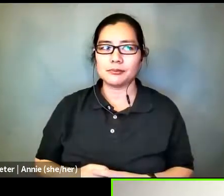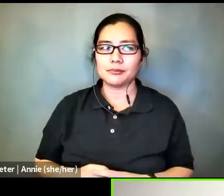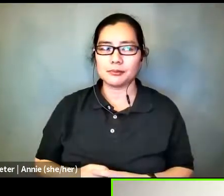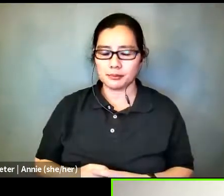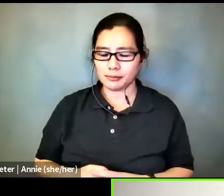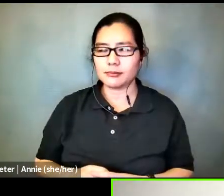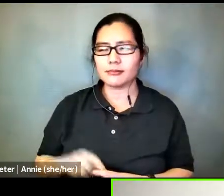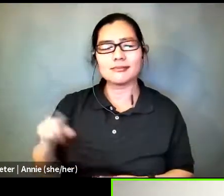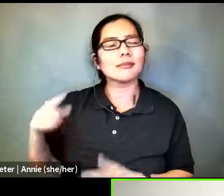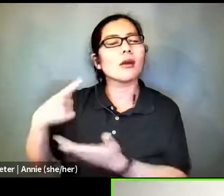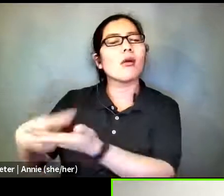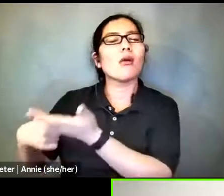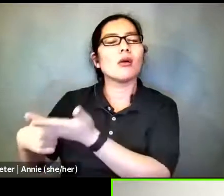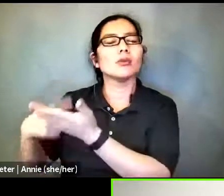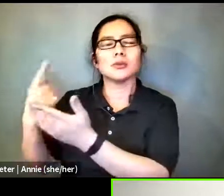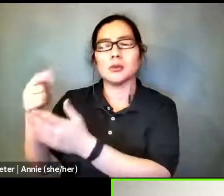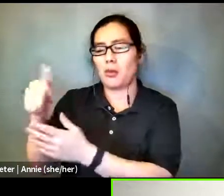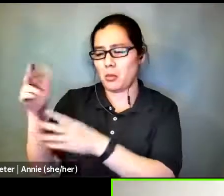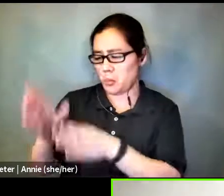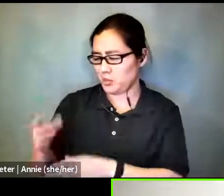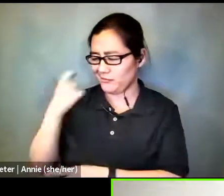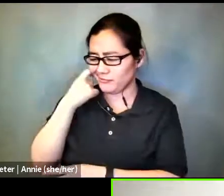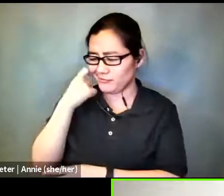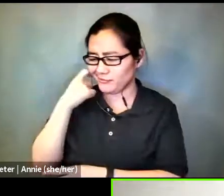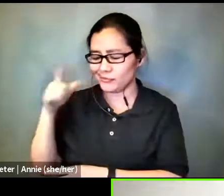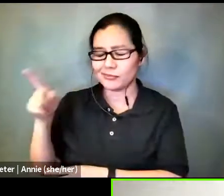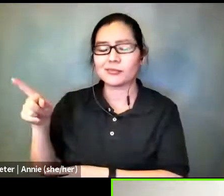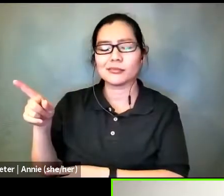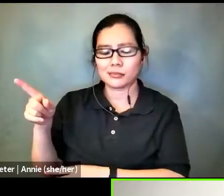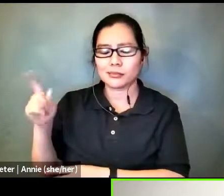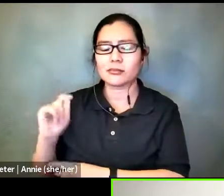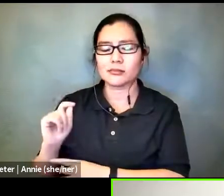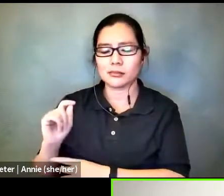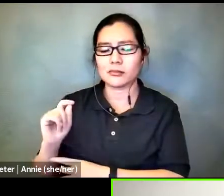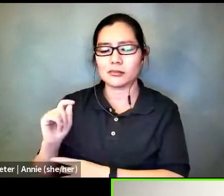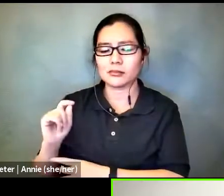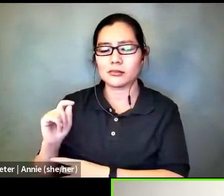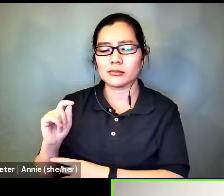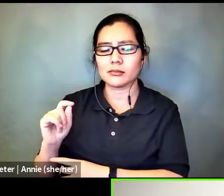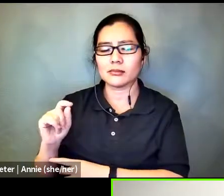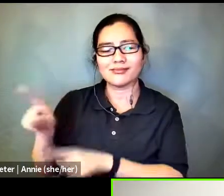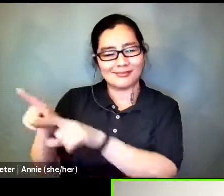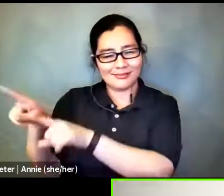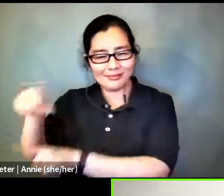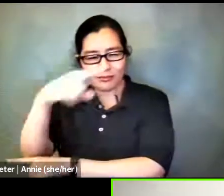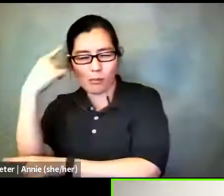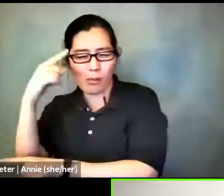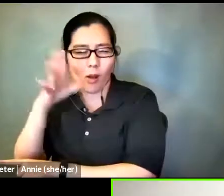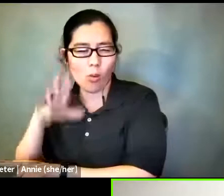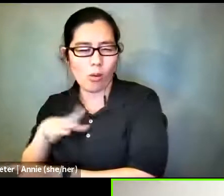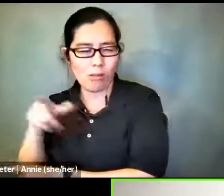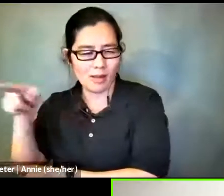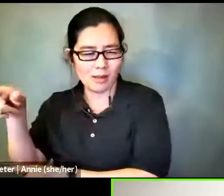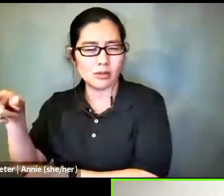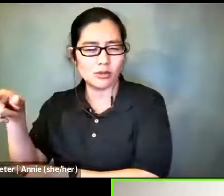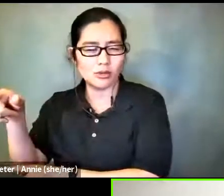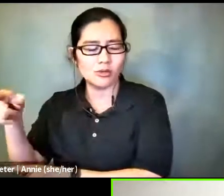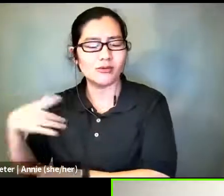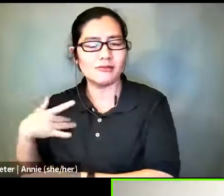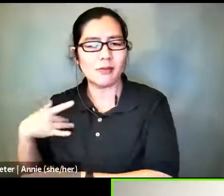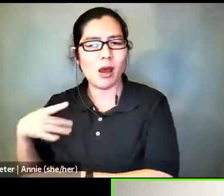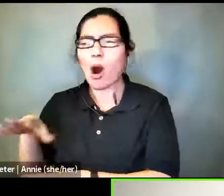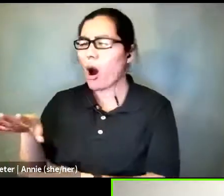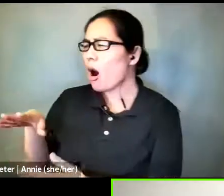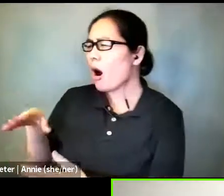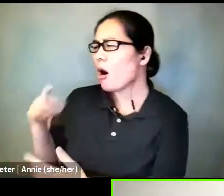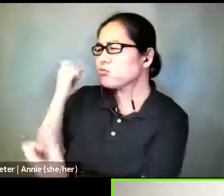yesterday who was saying, who was pointing out, you know, as a Black woman, she felt that she would understand it. And we were talking about it in